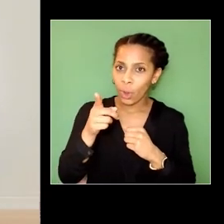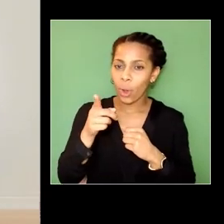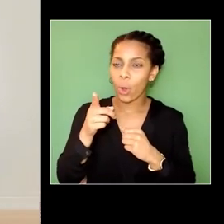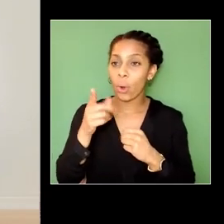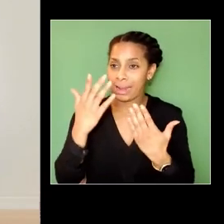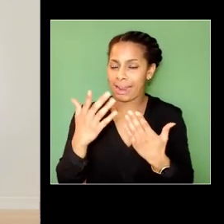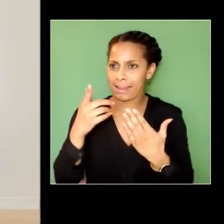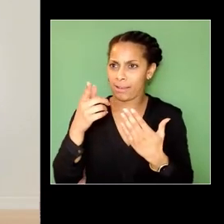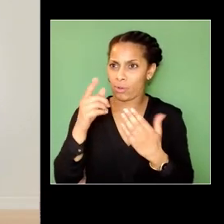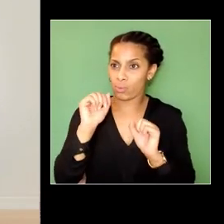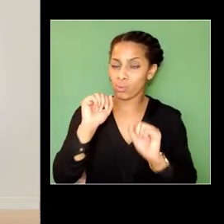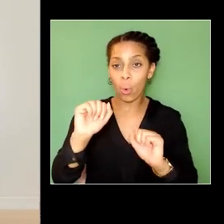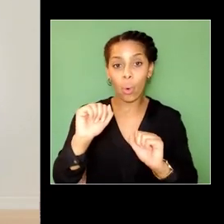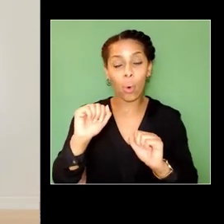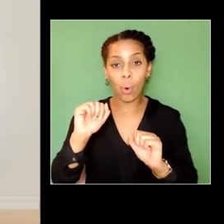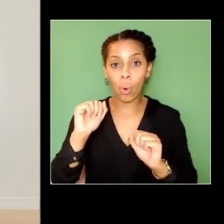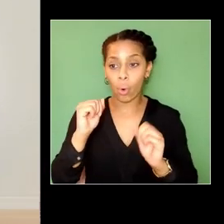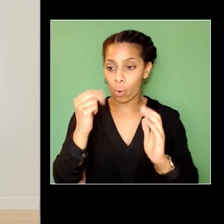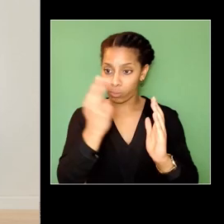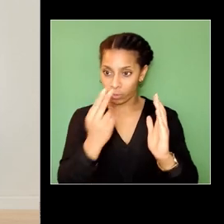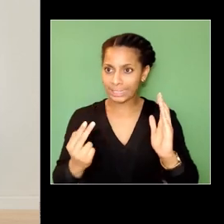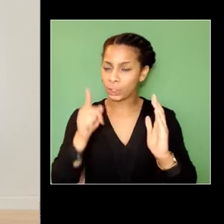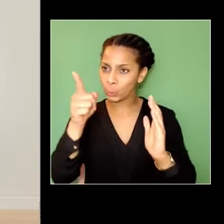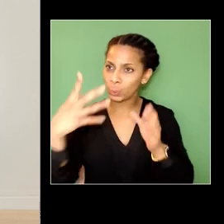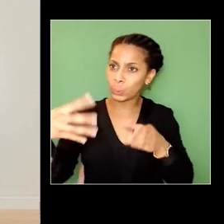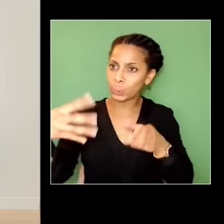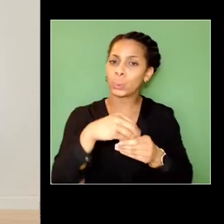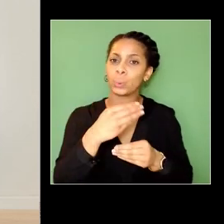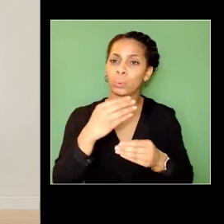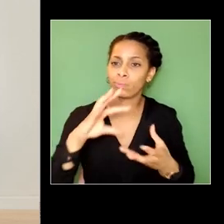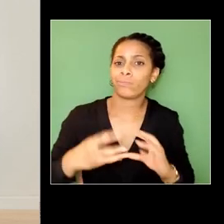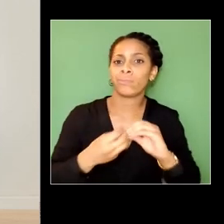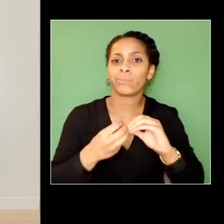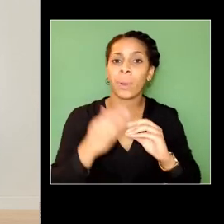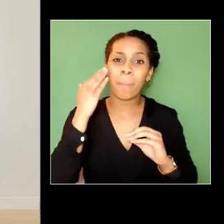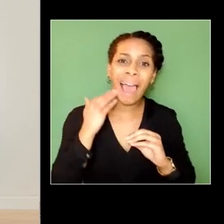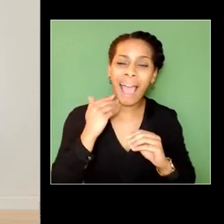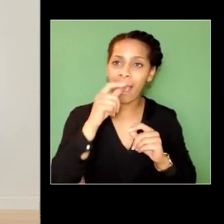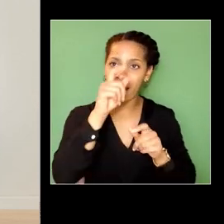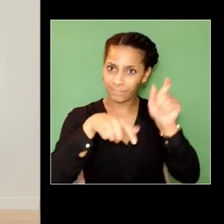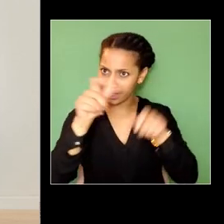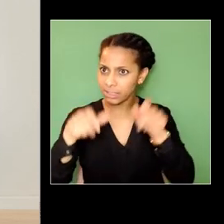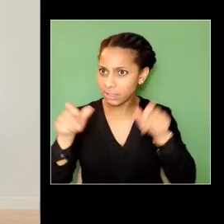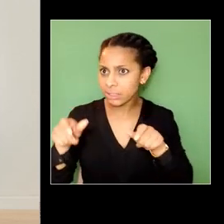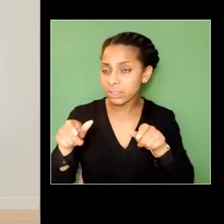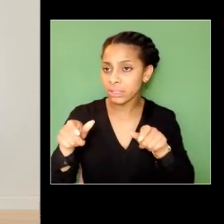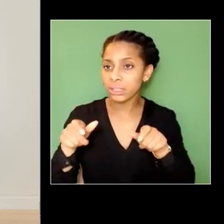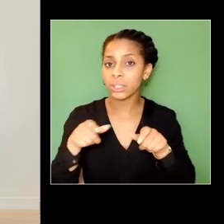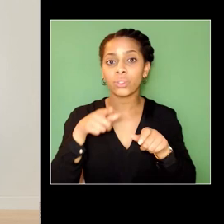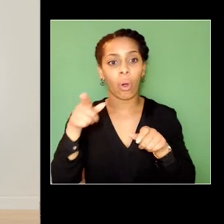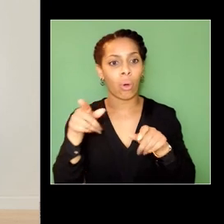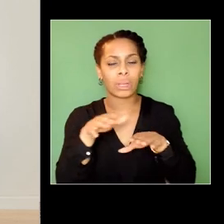practice has engaged in making black figures, right? Mm-hmm. And so that happens not in a neutral space,